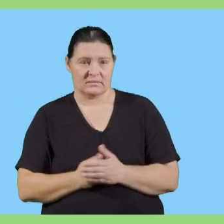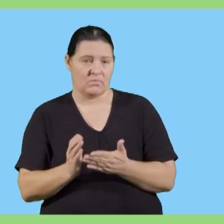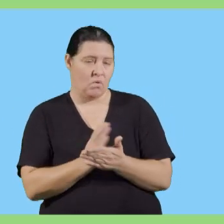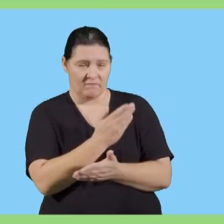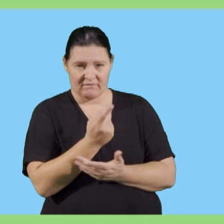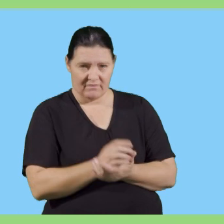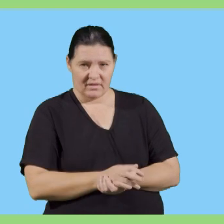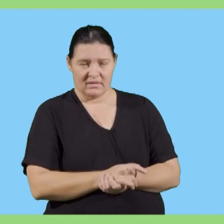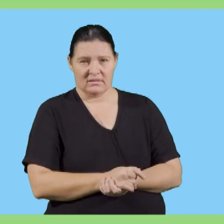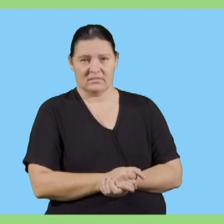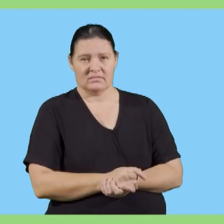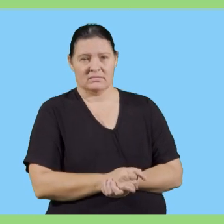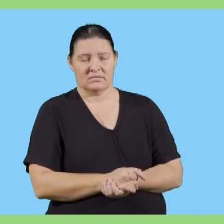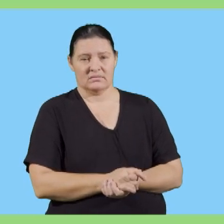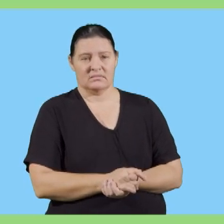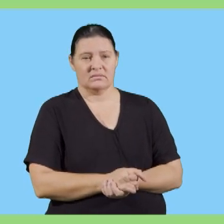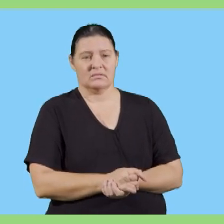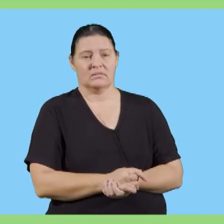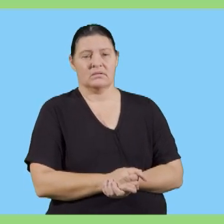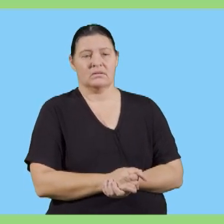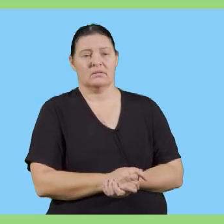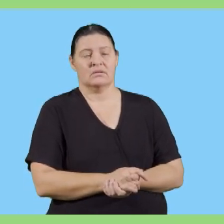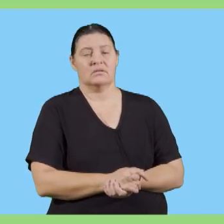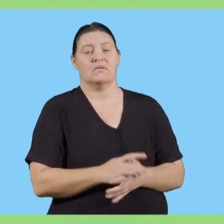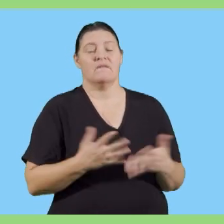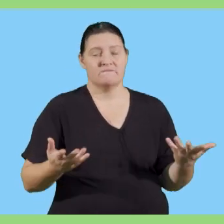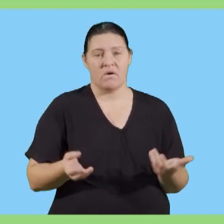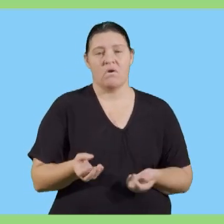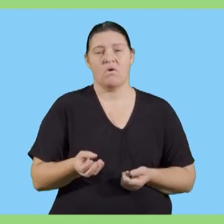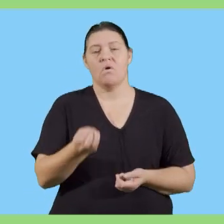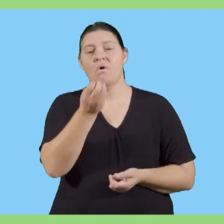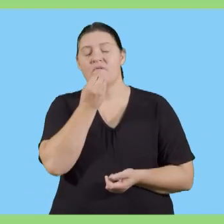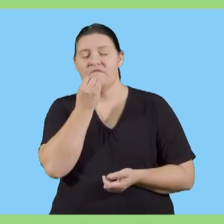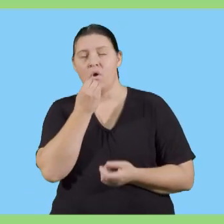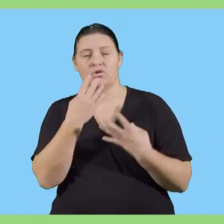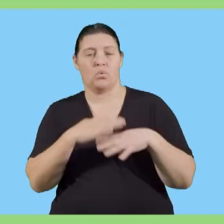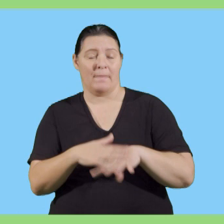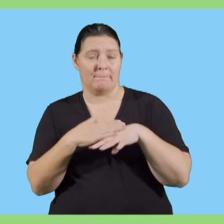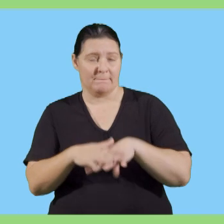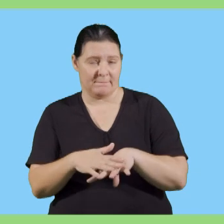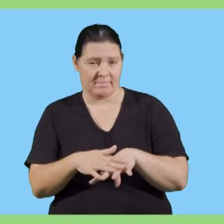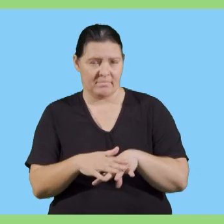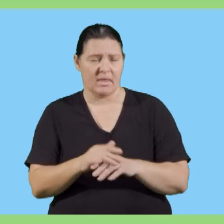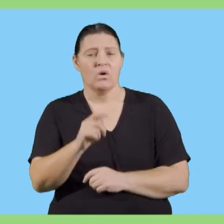web, therefore, is used to show the many different feeding